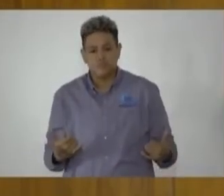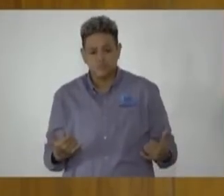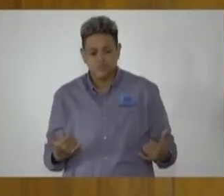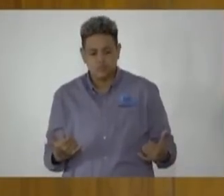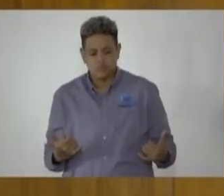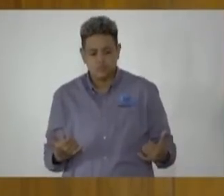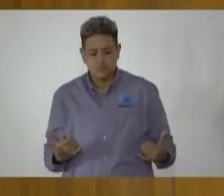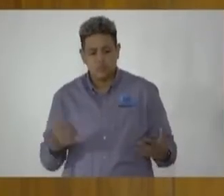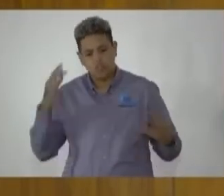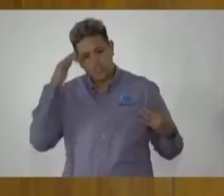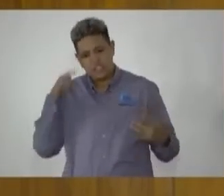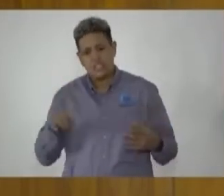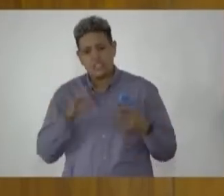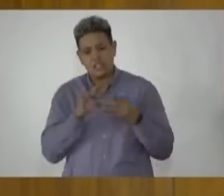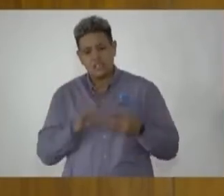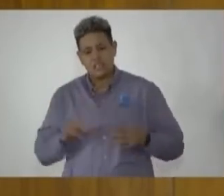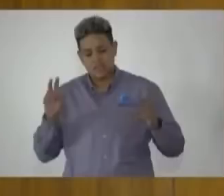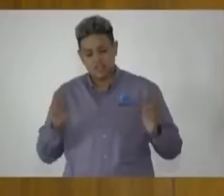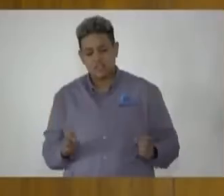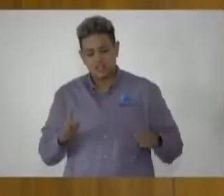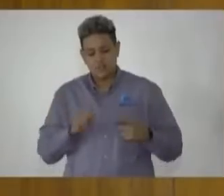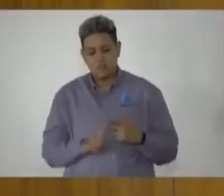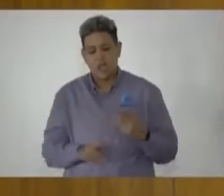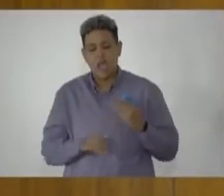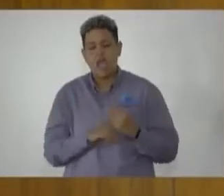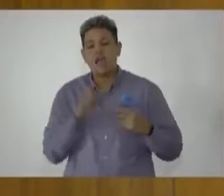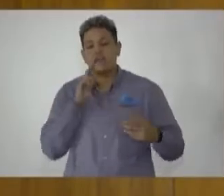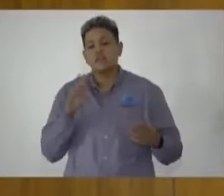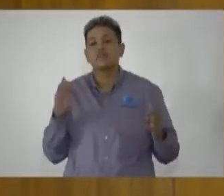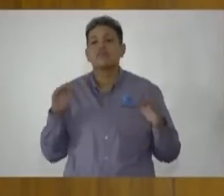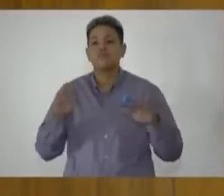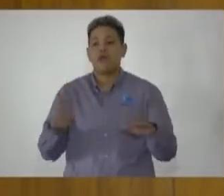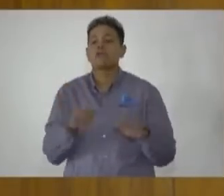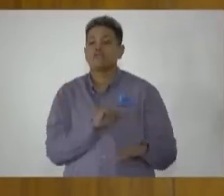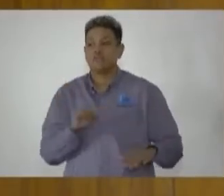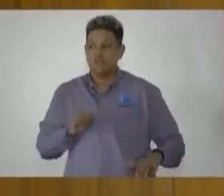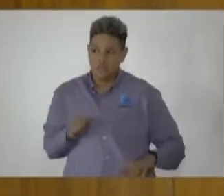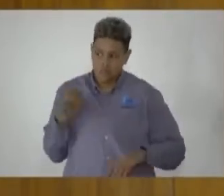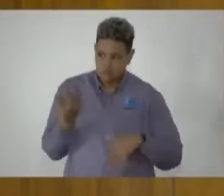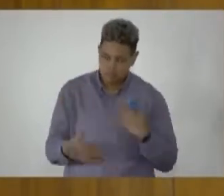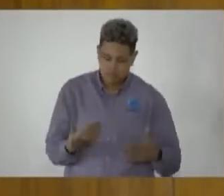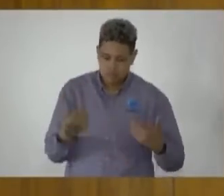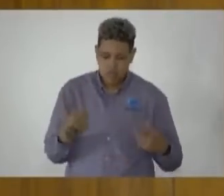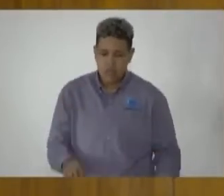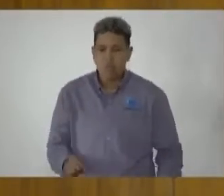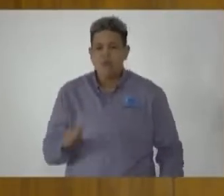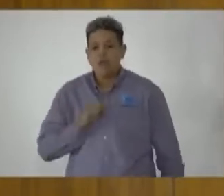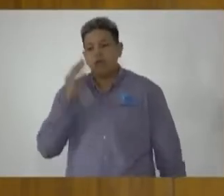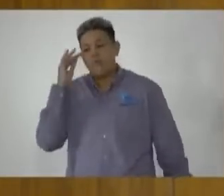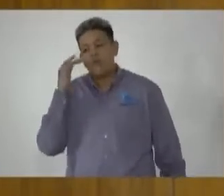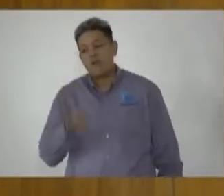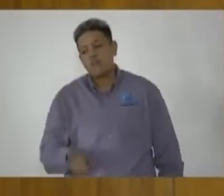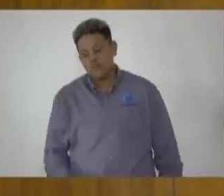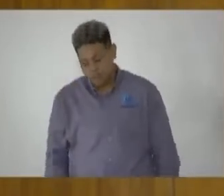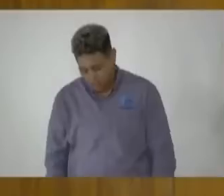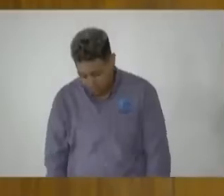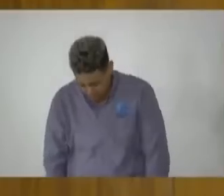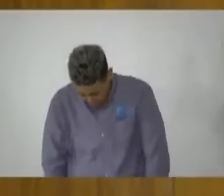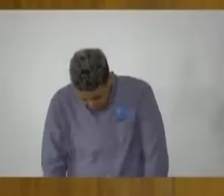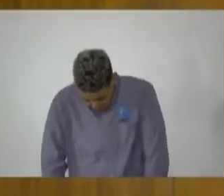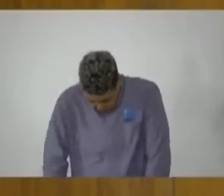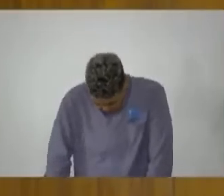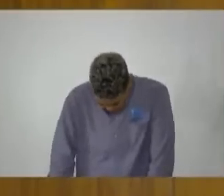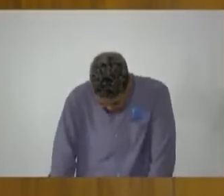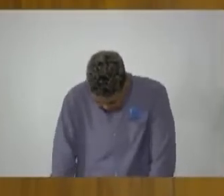to consider the matter and reconvene the Senate. And I'm wondering, Mr.